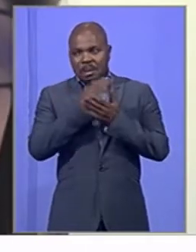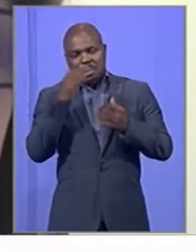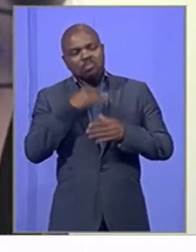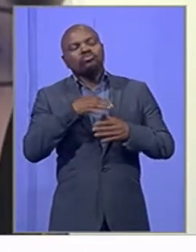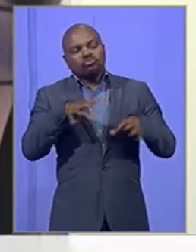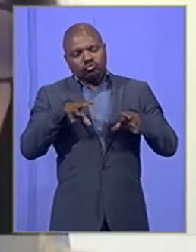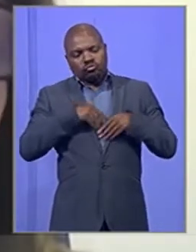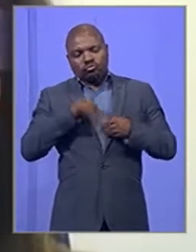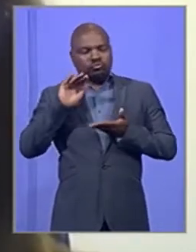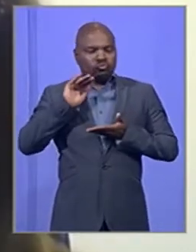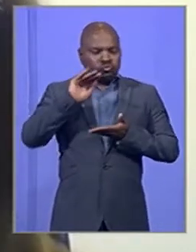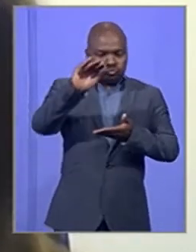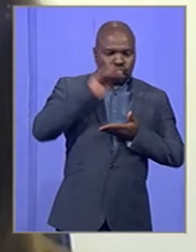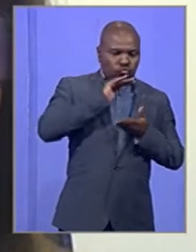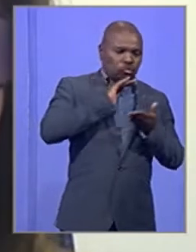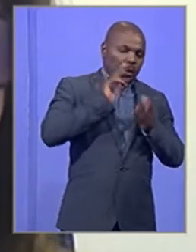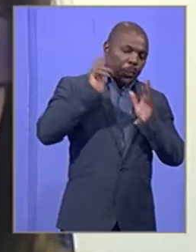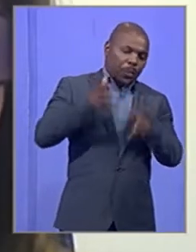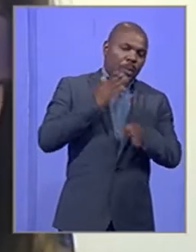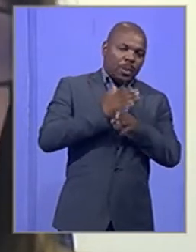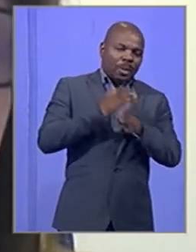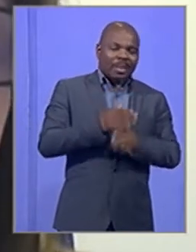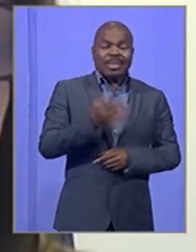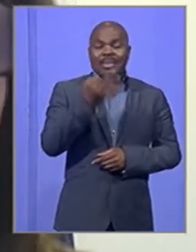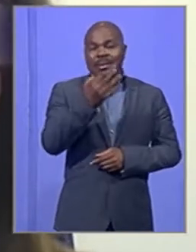compensation. So that's a huge amount. That's